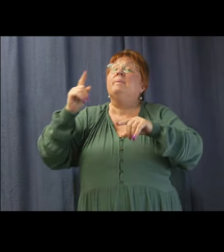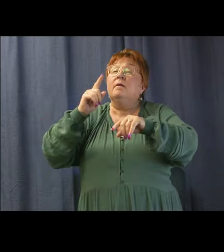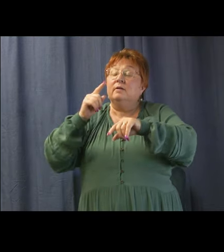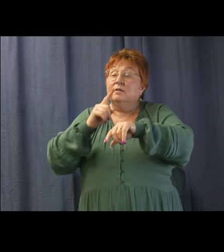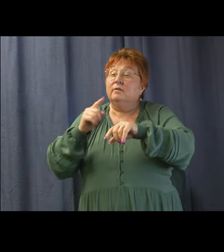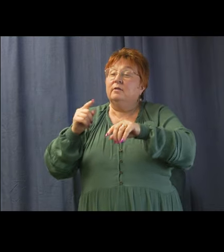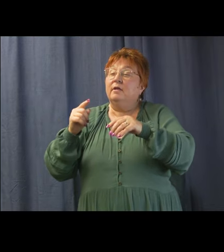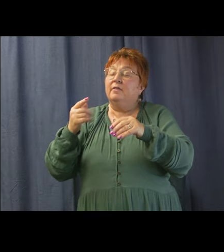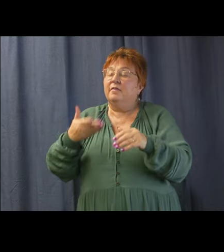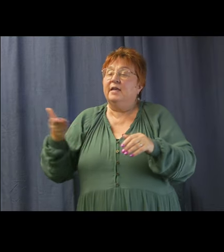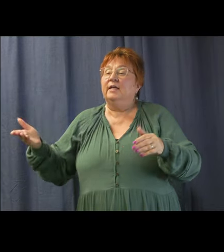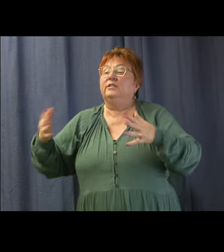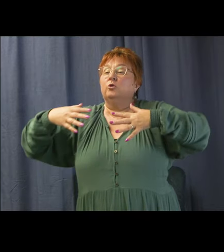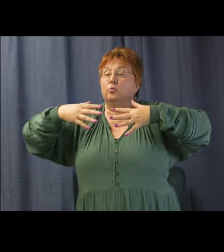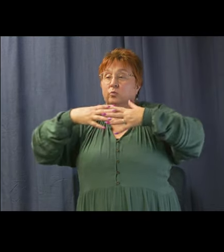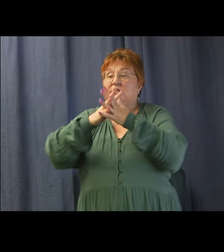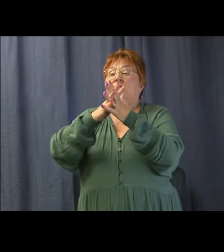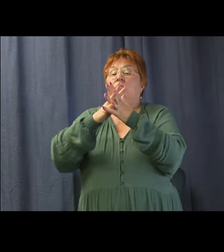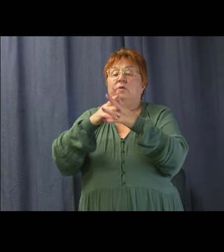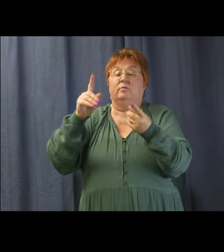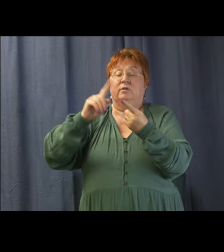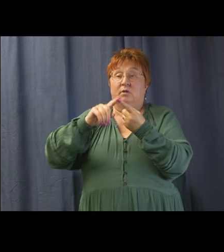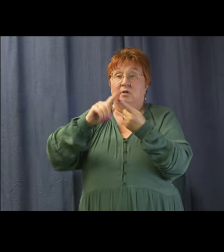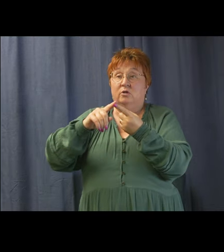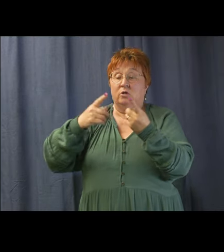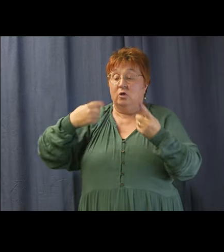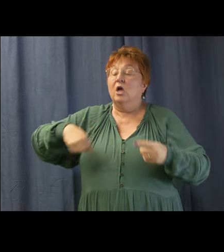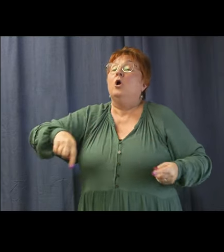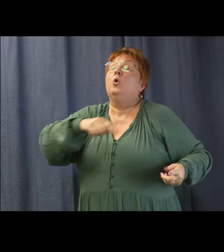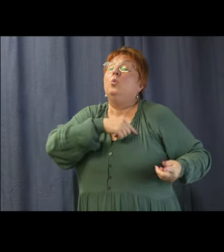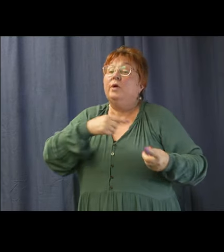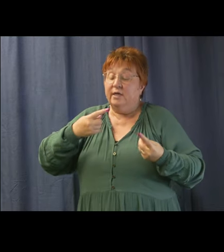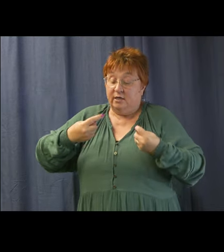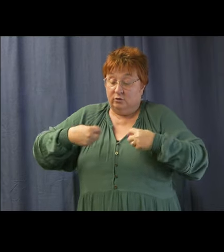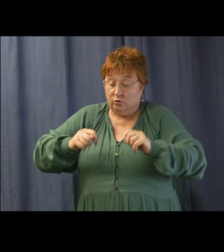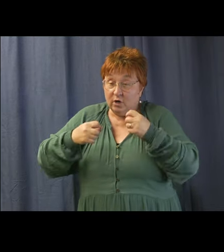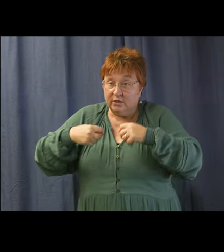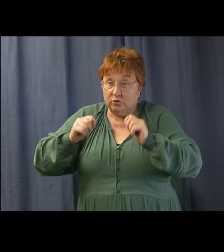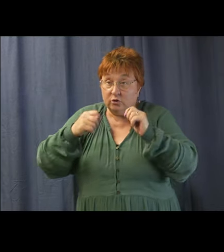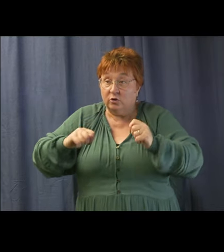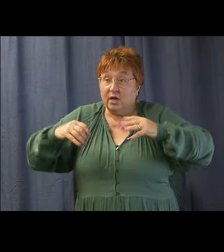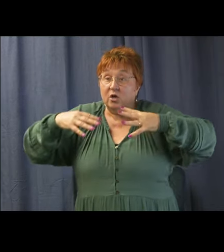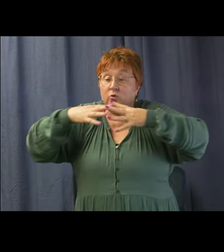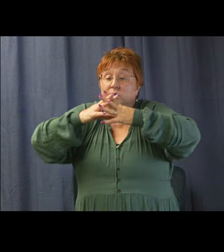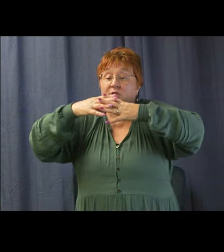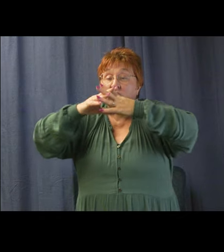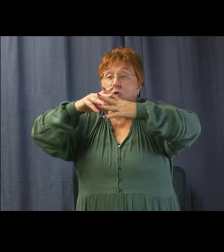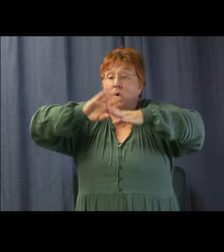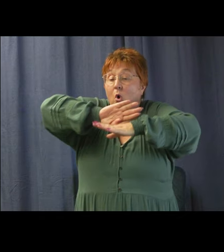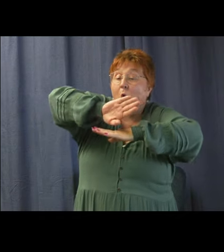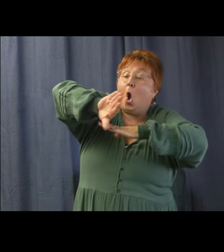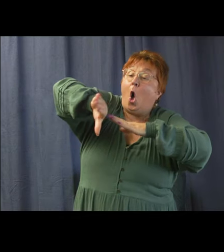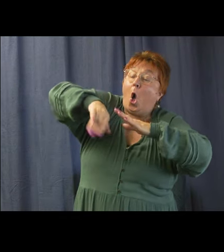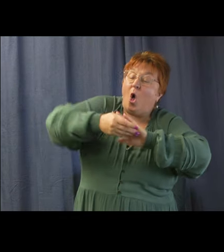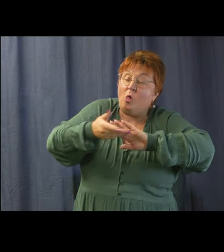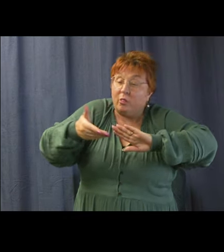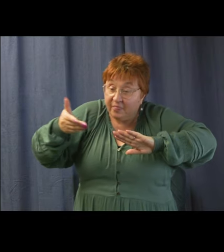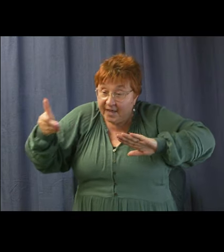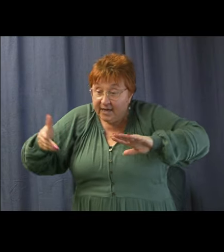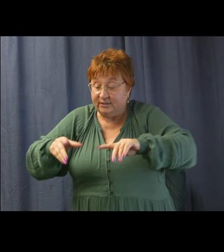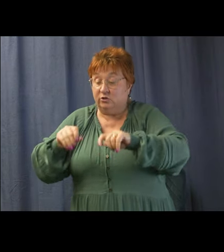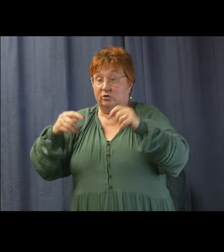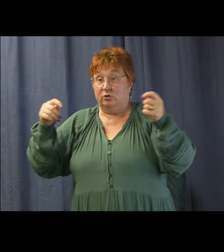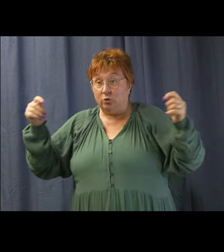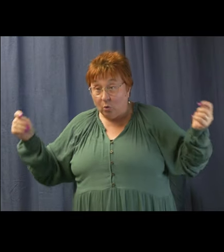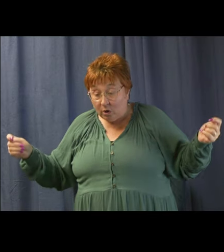restored. That's why what we're doing is trying to restore all things, it says, which God has spoken by